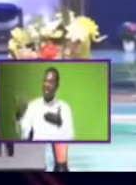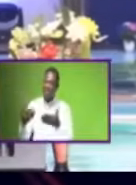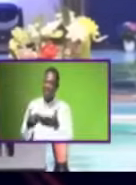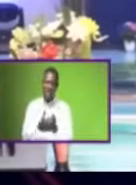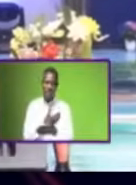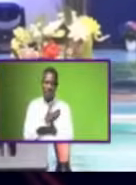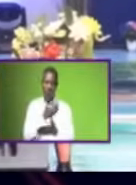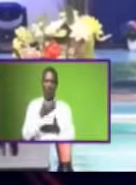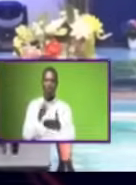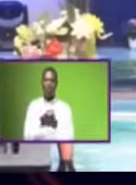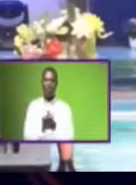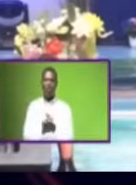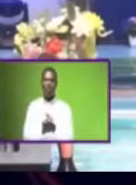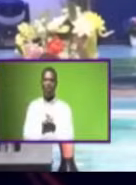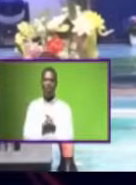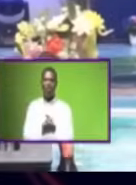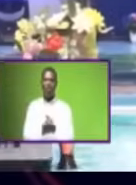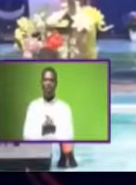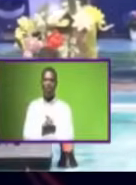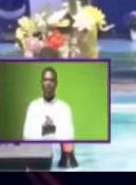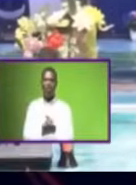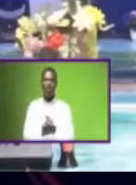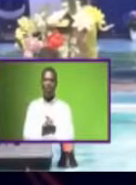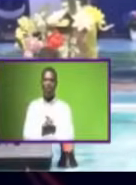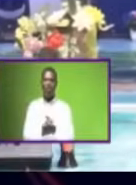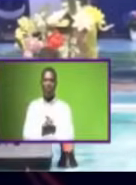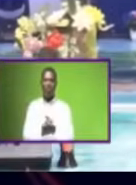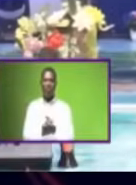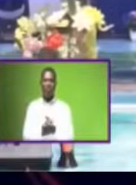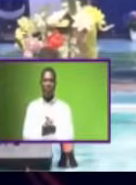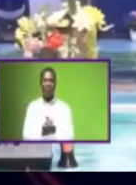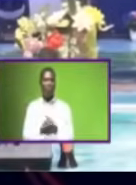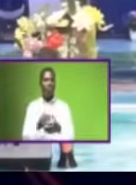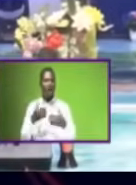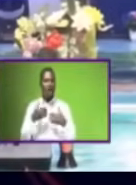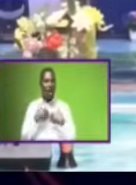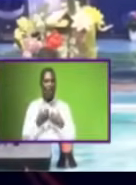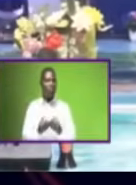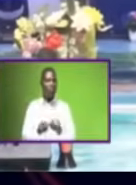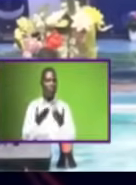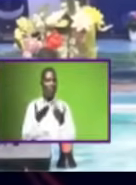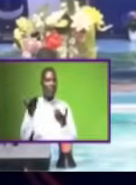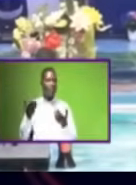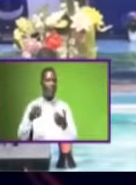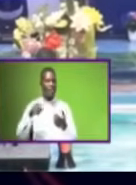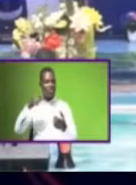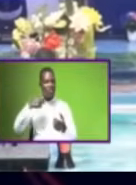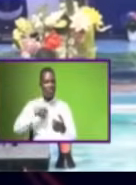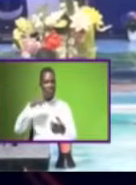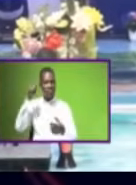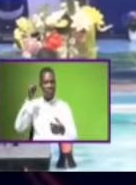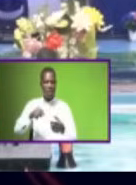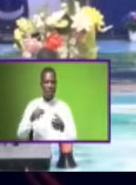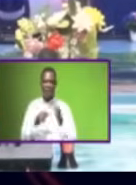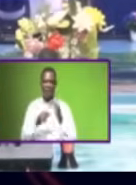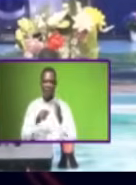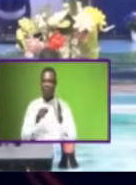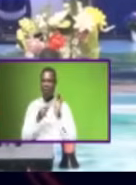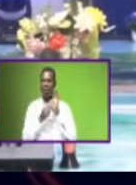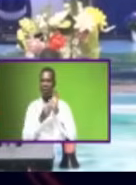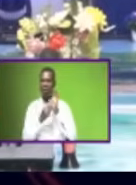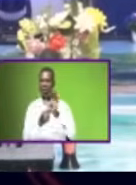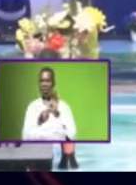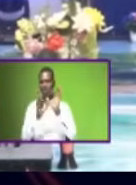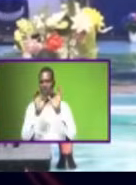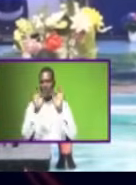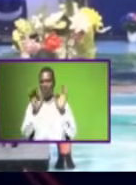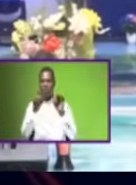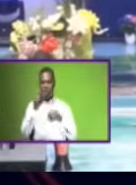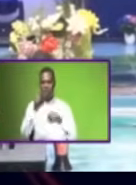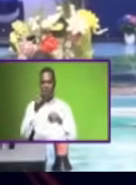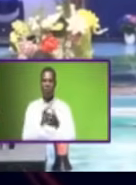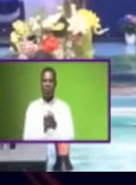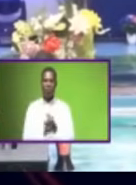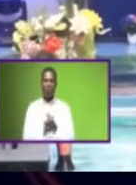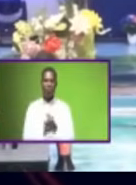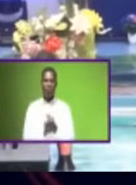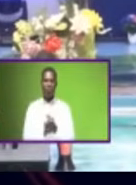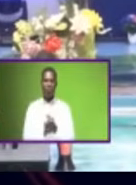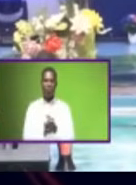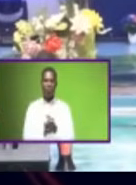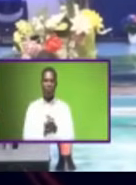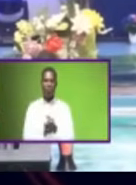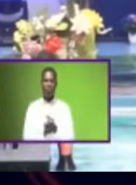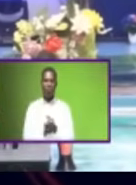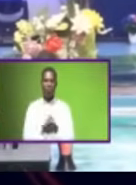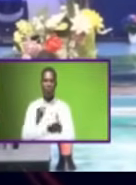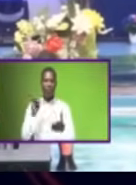brand new. So there are so many things with regards to it, unless I teach you.